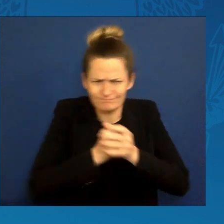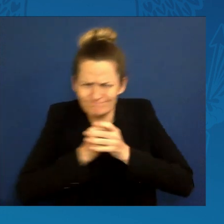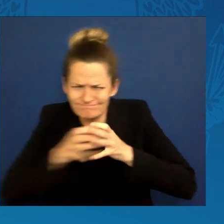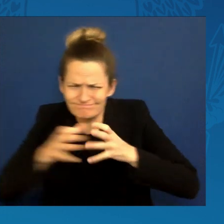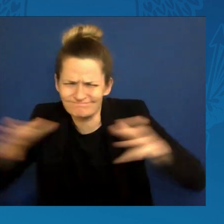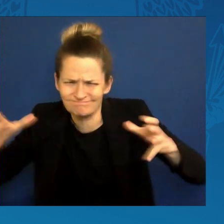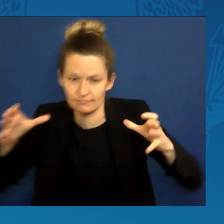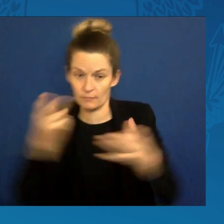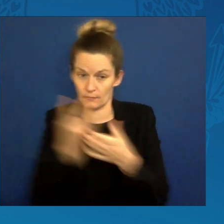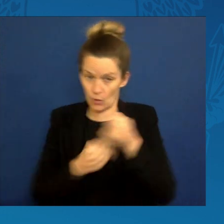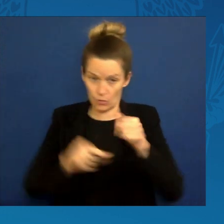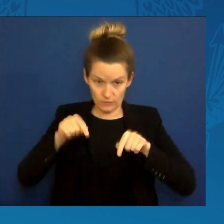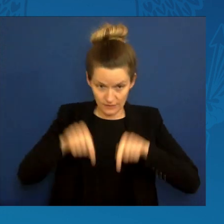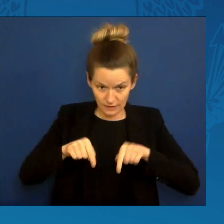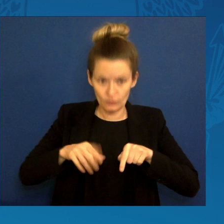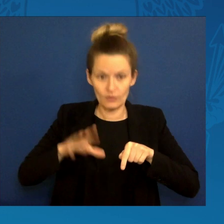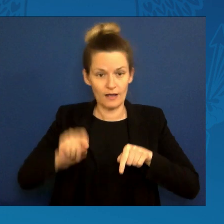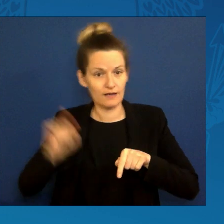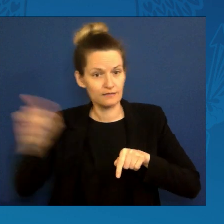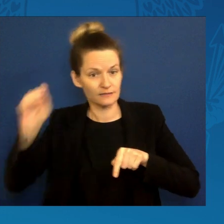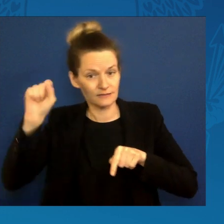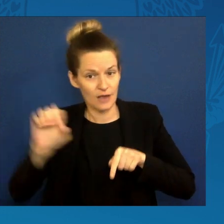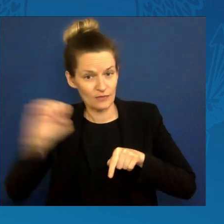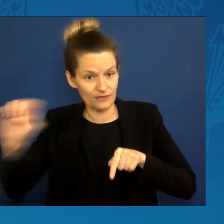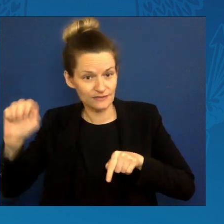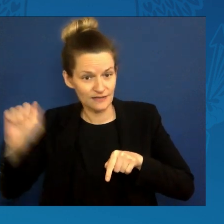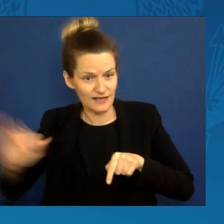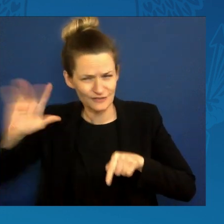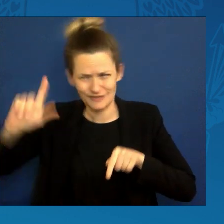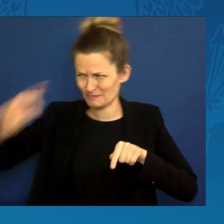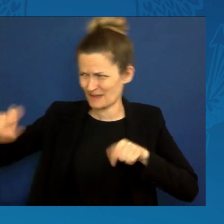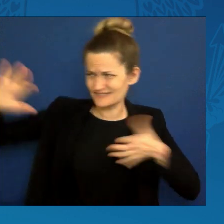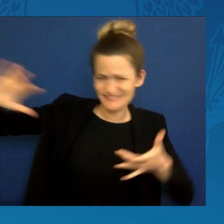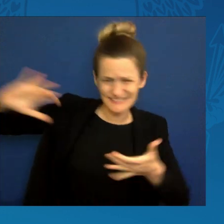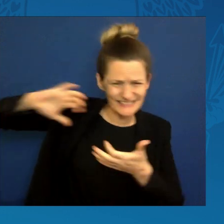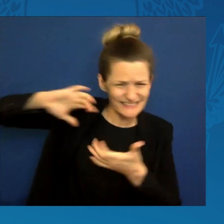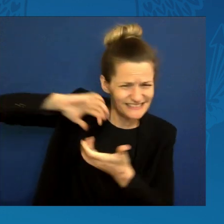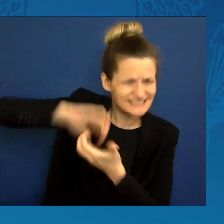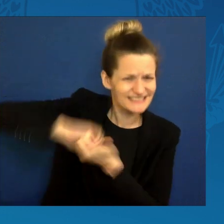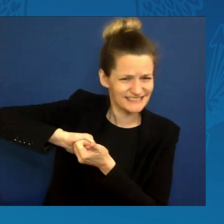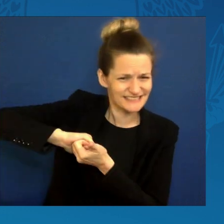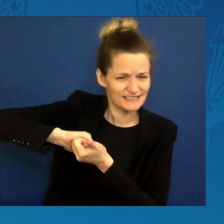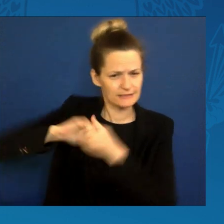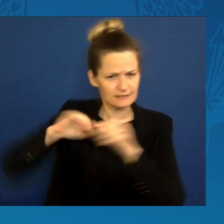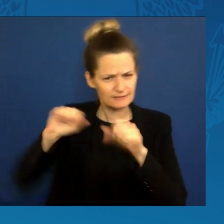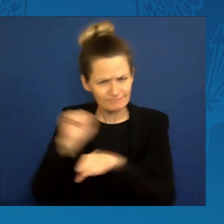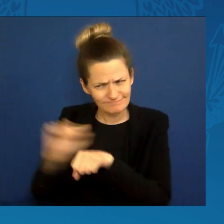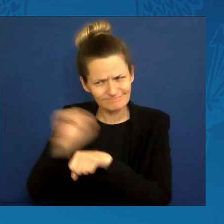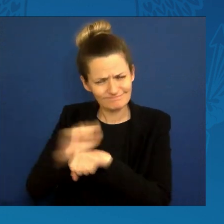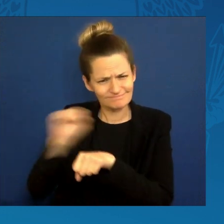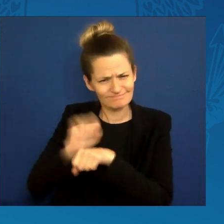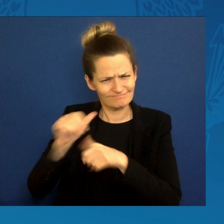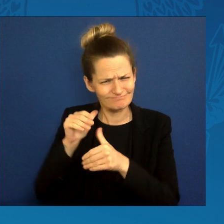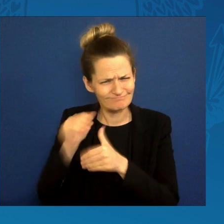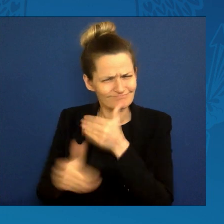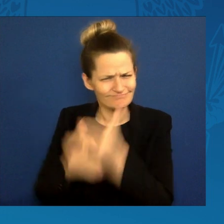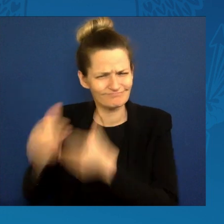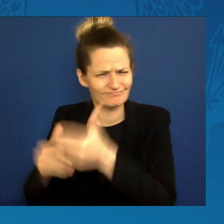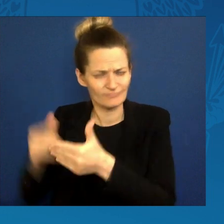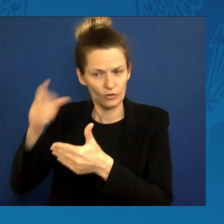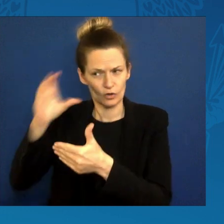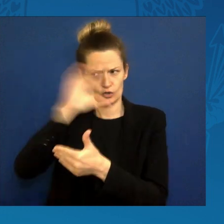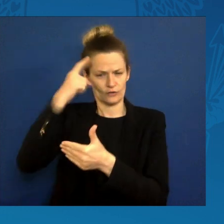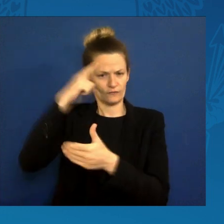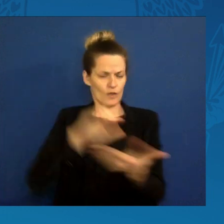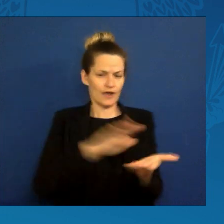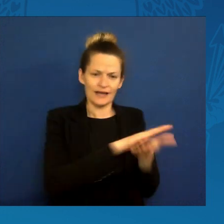collective ambition, accelerate the transition to clean energy, and meet our infrastructure needs in a